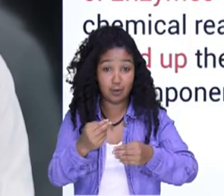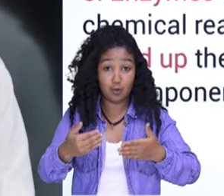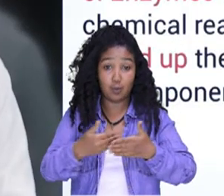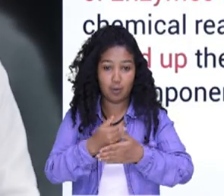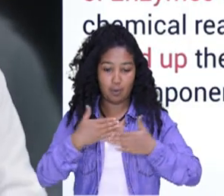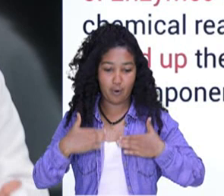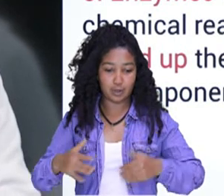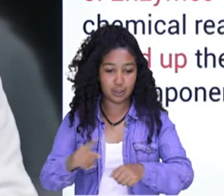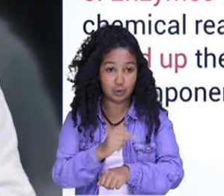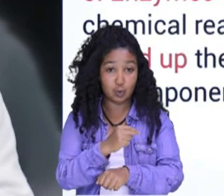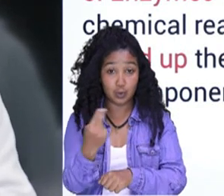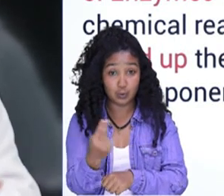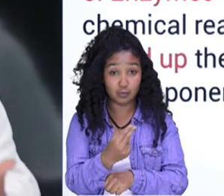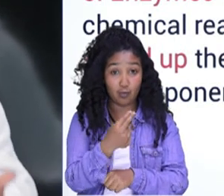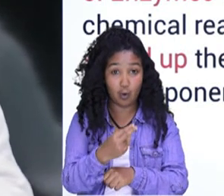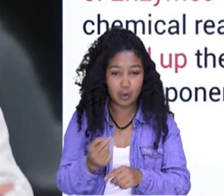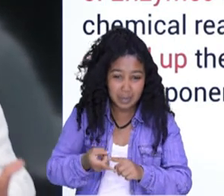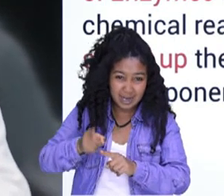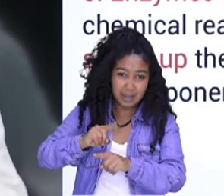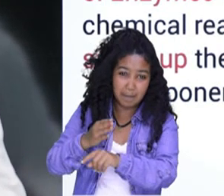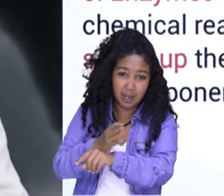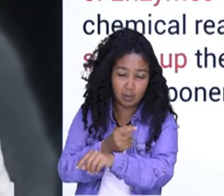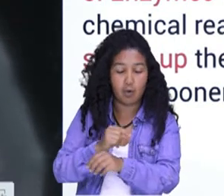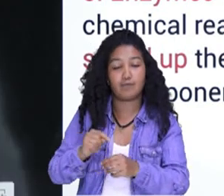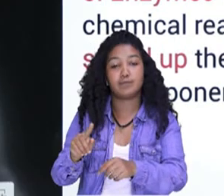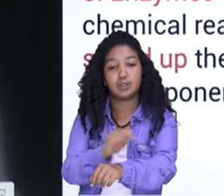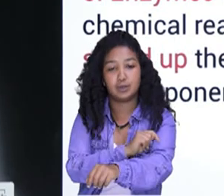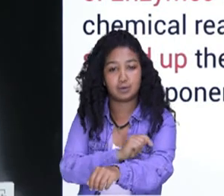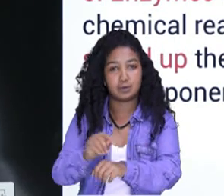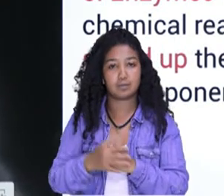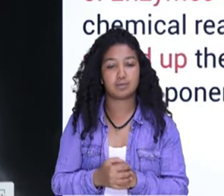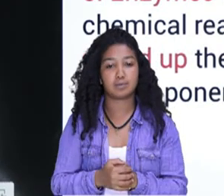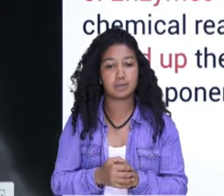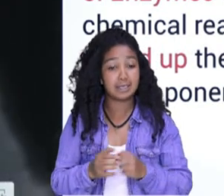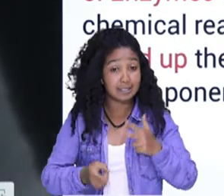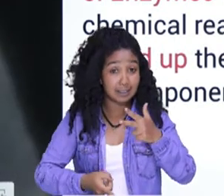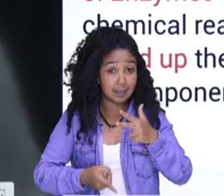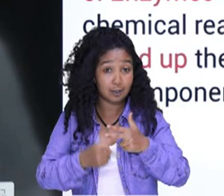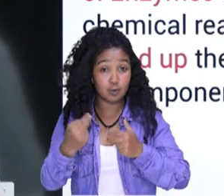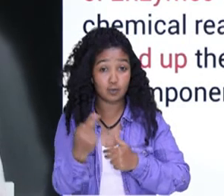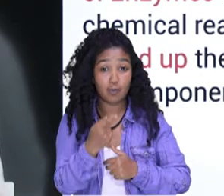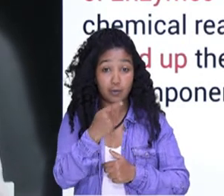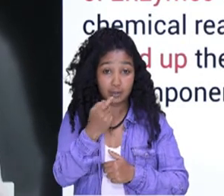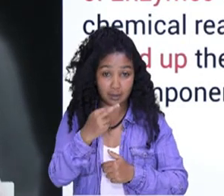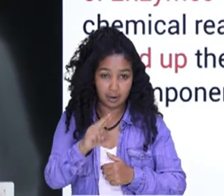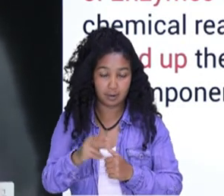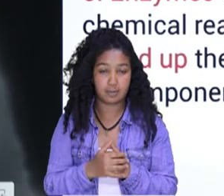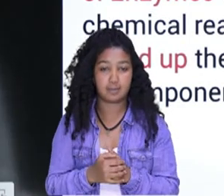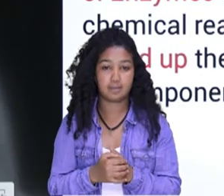tissues, or they are used for repairing of tissues. The third use of